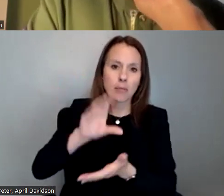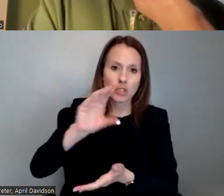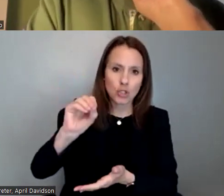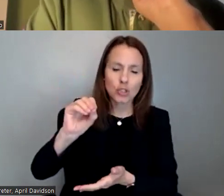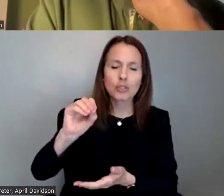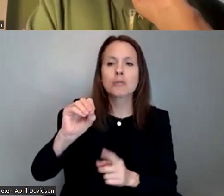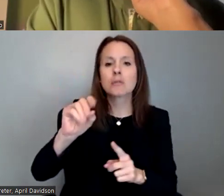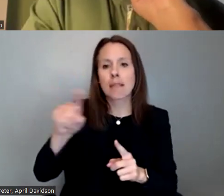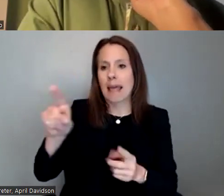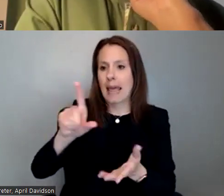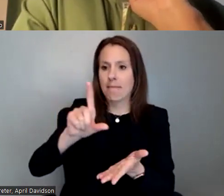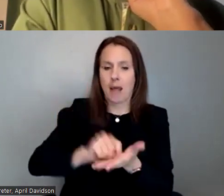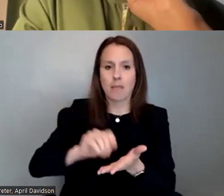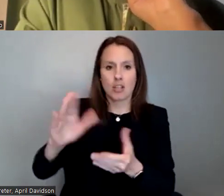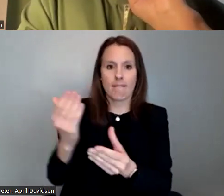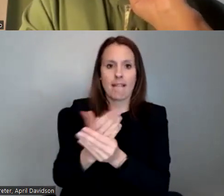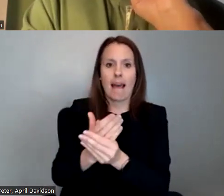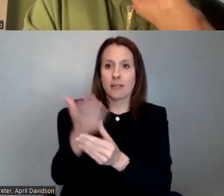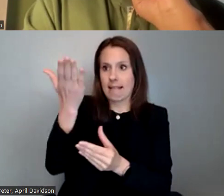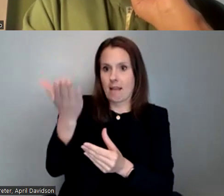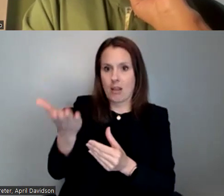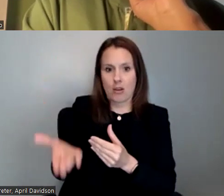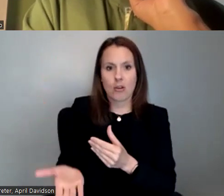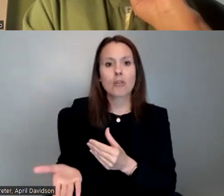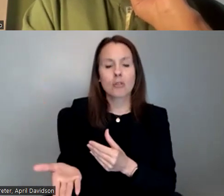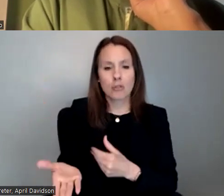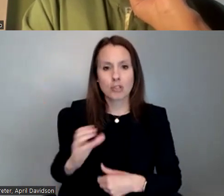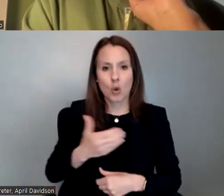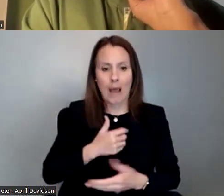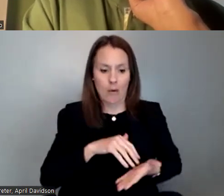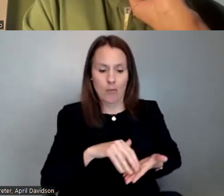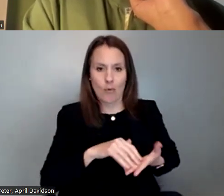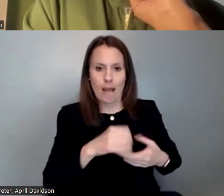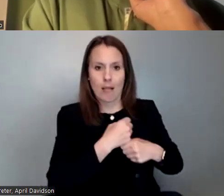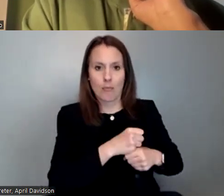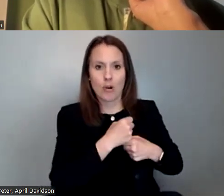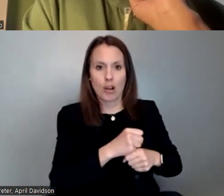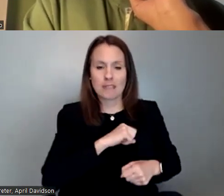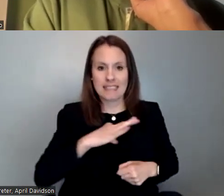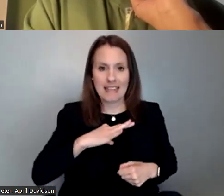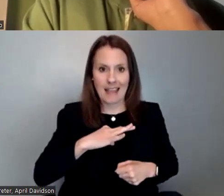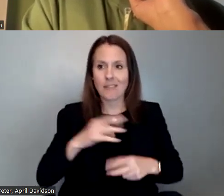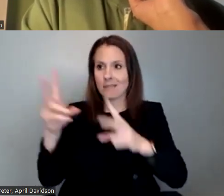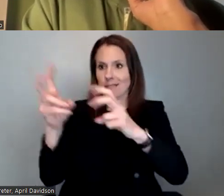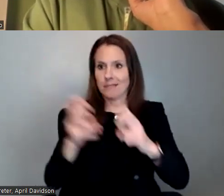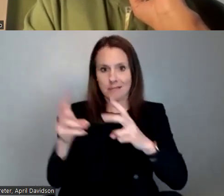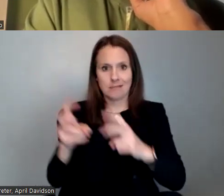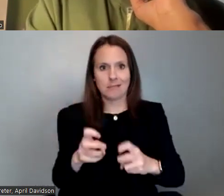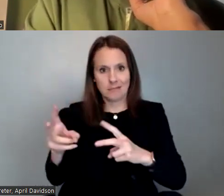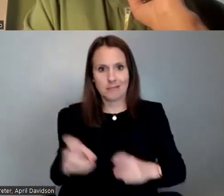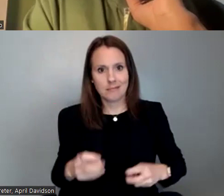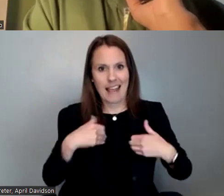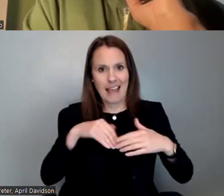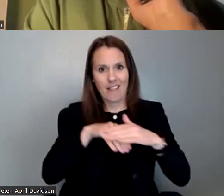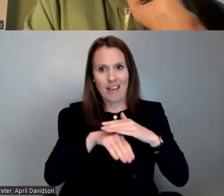publishers, they publish their files, and so our Braille production staff, they have access to that. And so they're